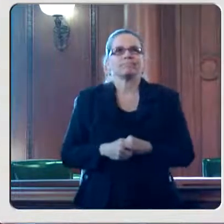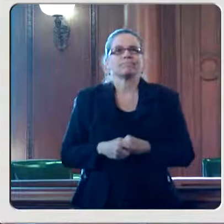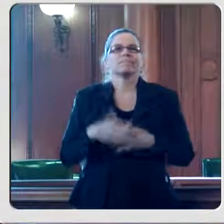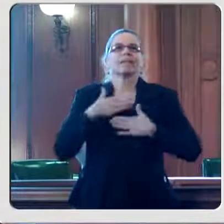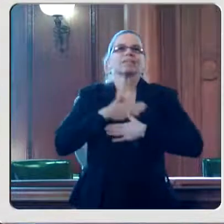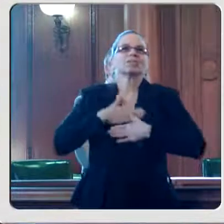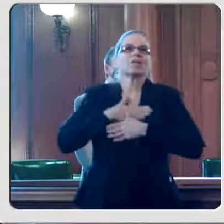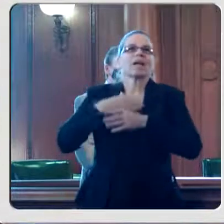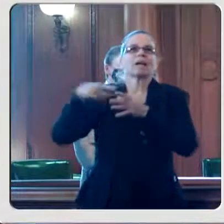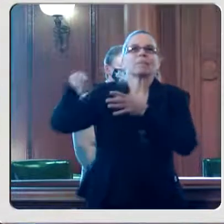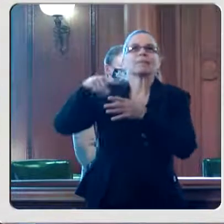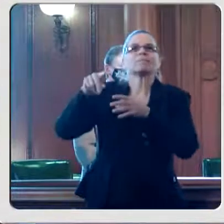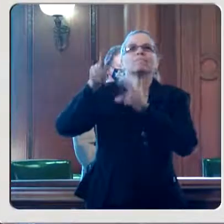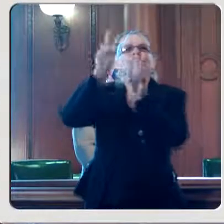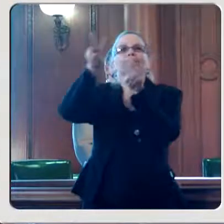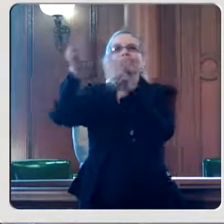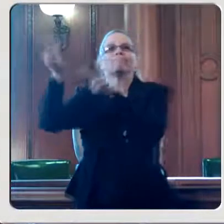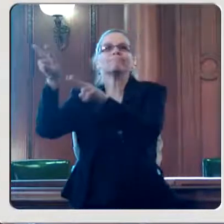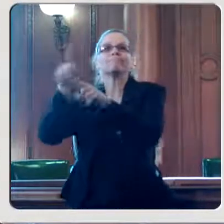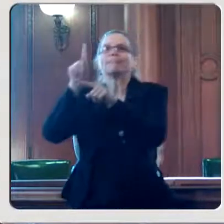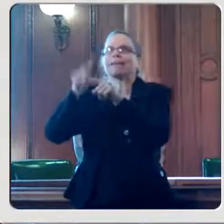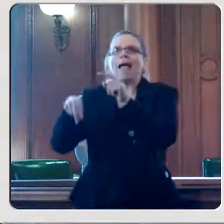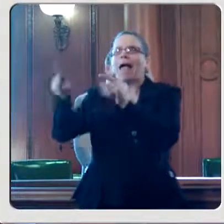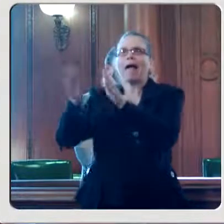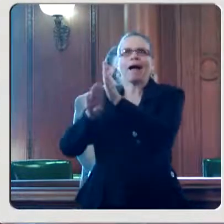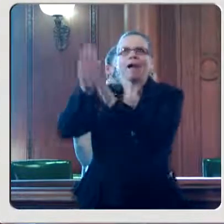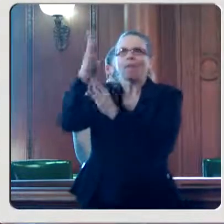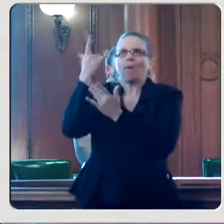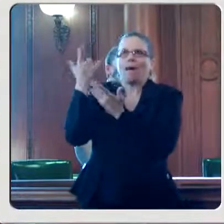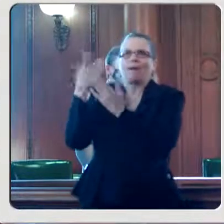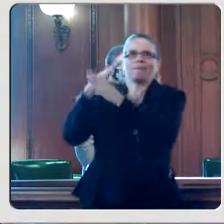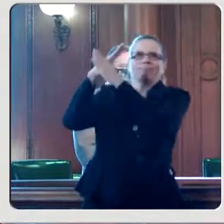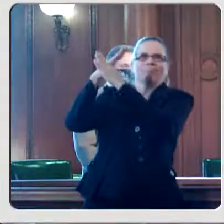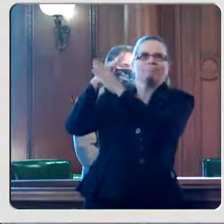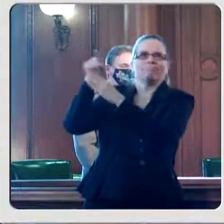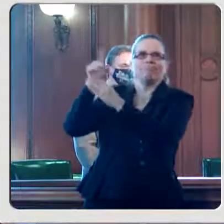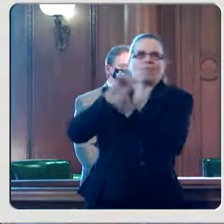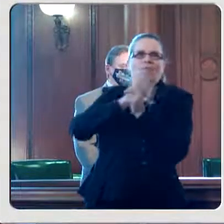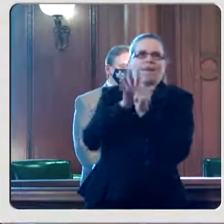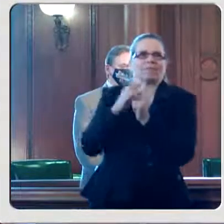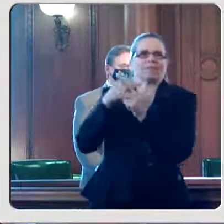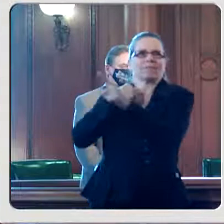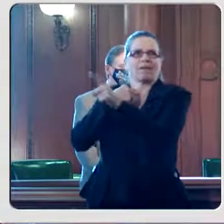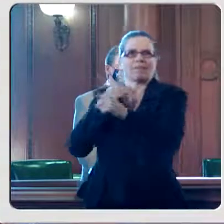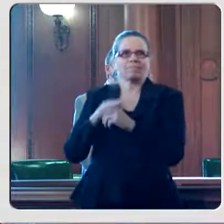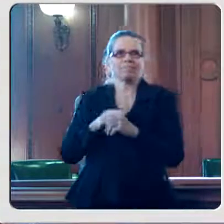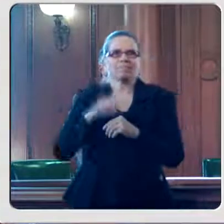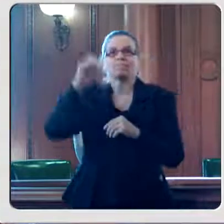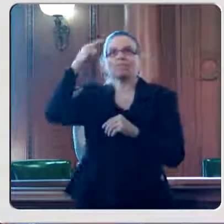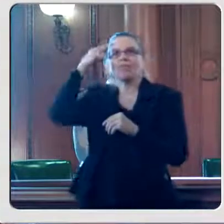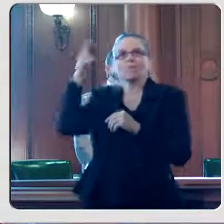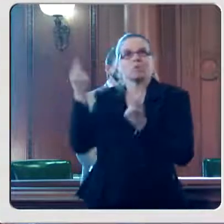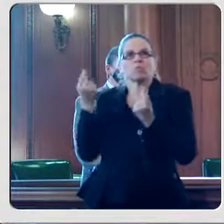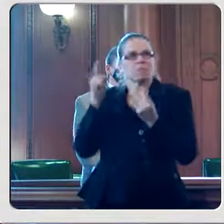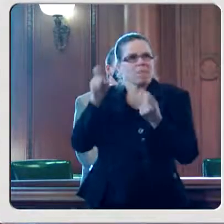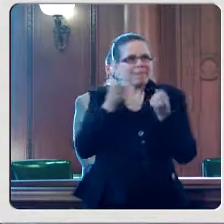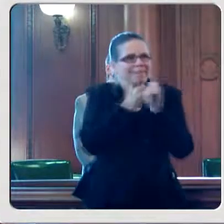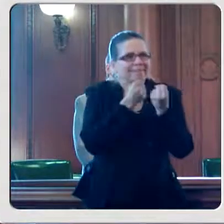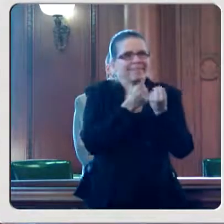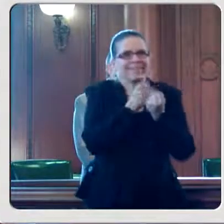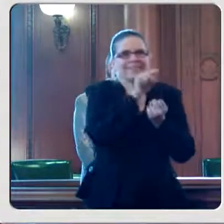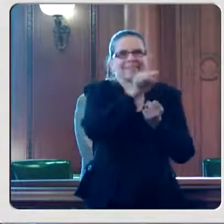to return to pre-pandemic levels. Government at all levels must continue to support these sectors until they're ultimately